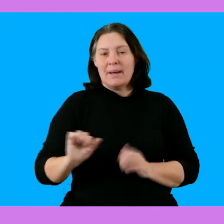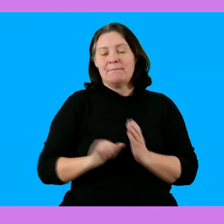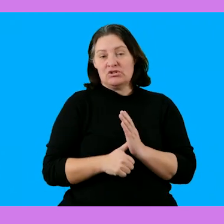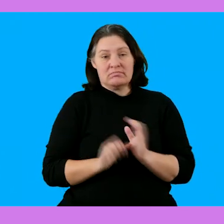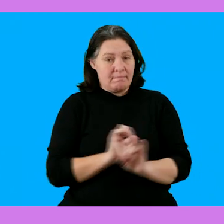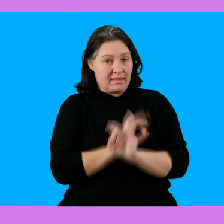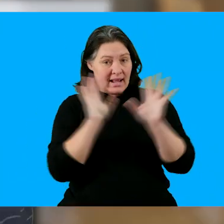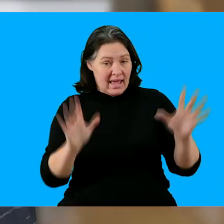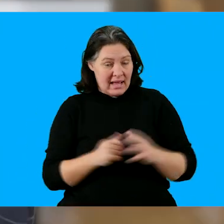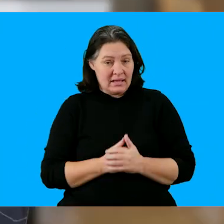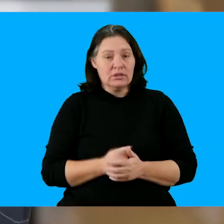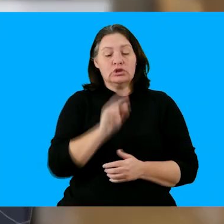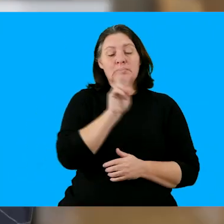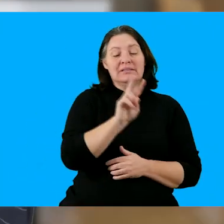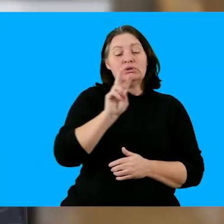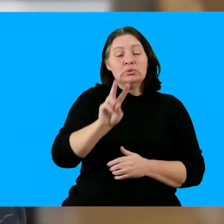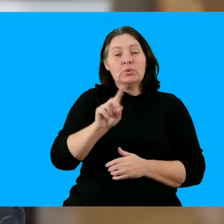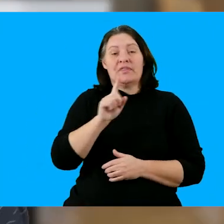pension fund. Guys, are we clear?